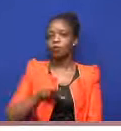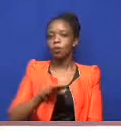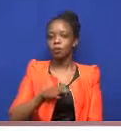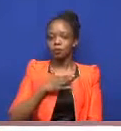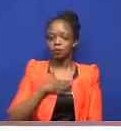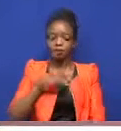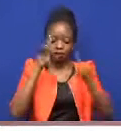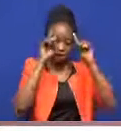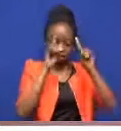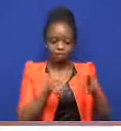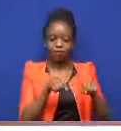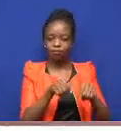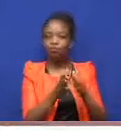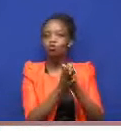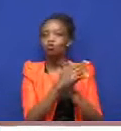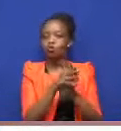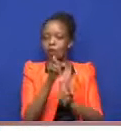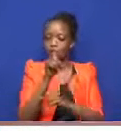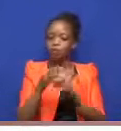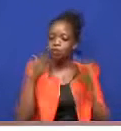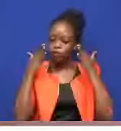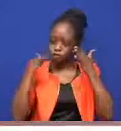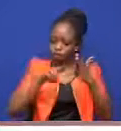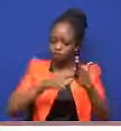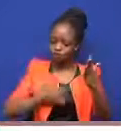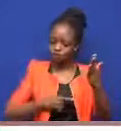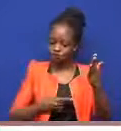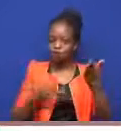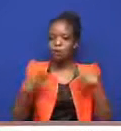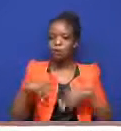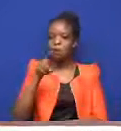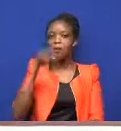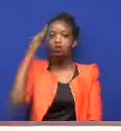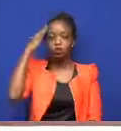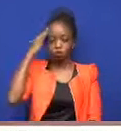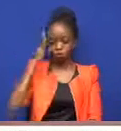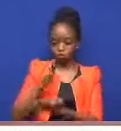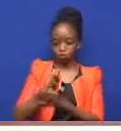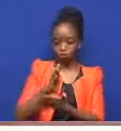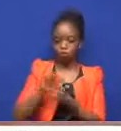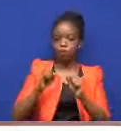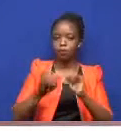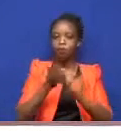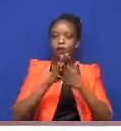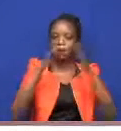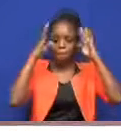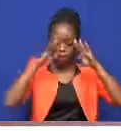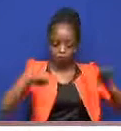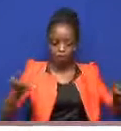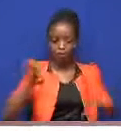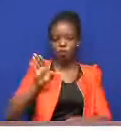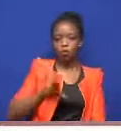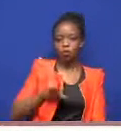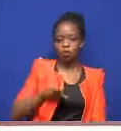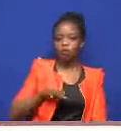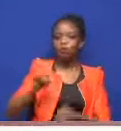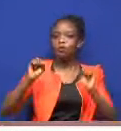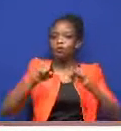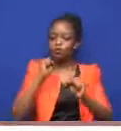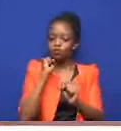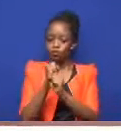decided, I mean, this is a story that needs to be highlighted. People need to know that actually you can be a Muslim, you can be a woman, and you can actually